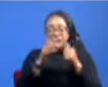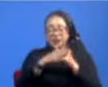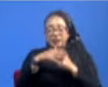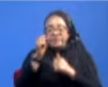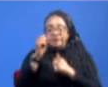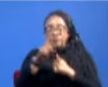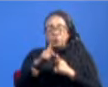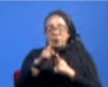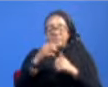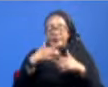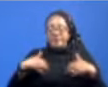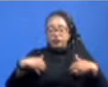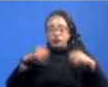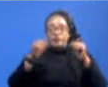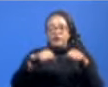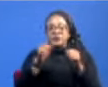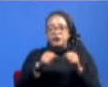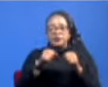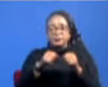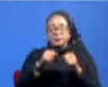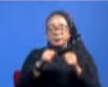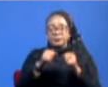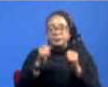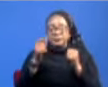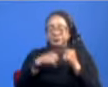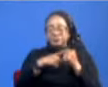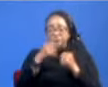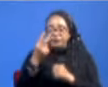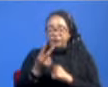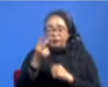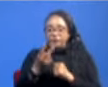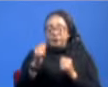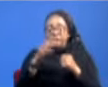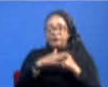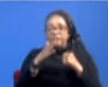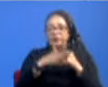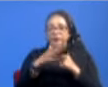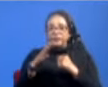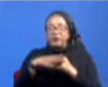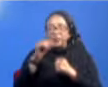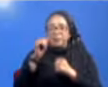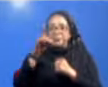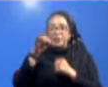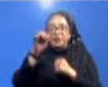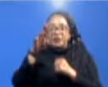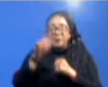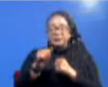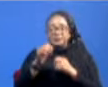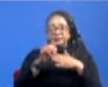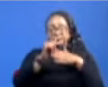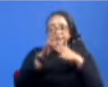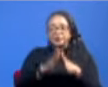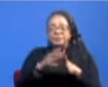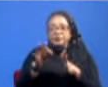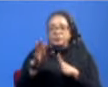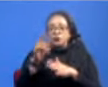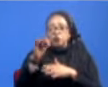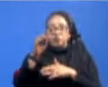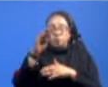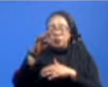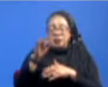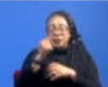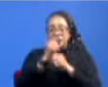Refugee Convention. On 16th February 1999, Abdallah Öcalan, the leader of the Kurdish Workers'